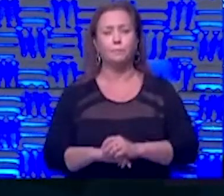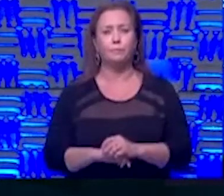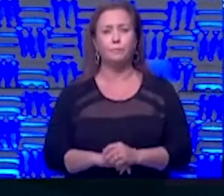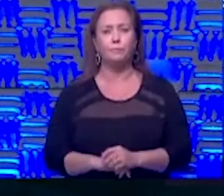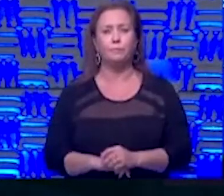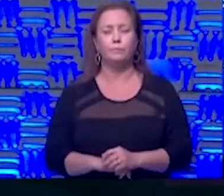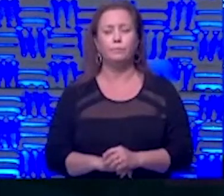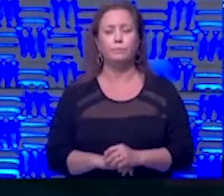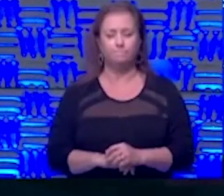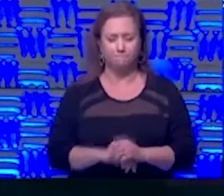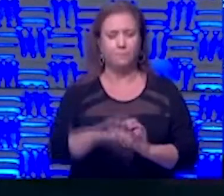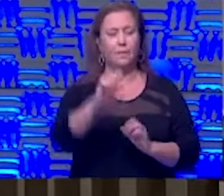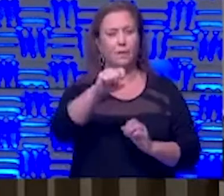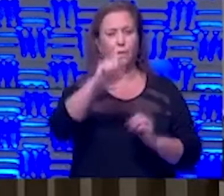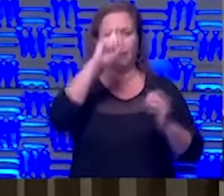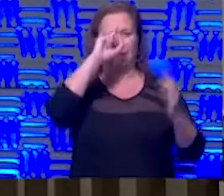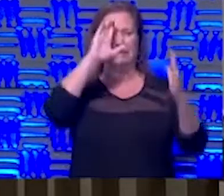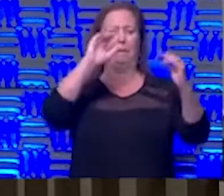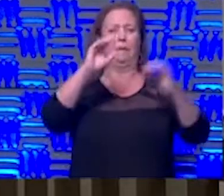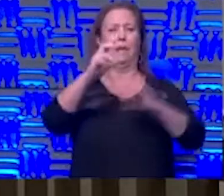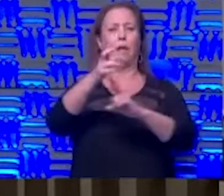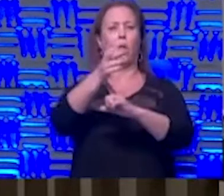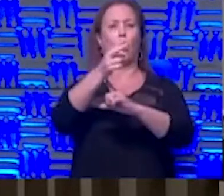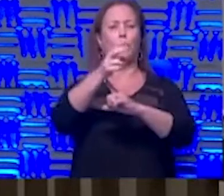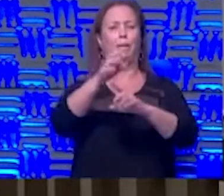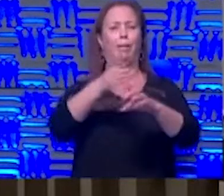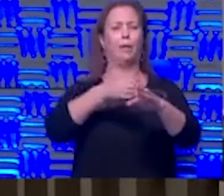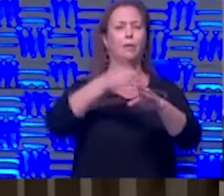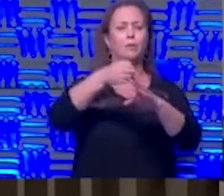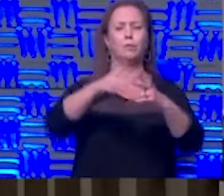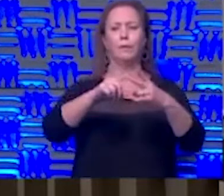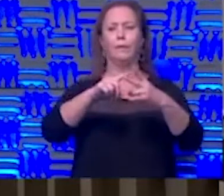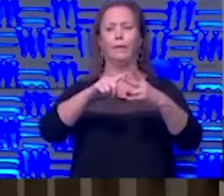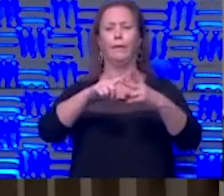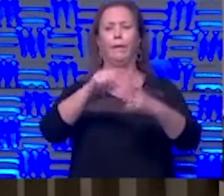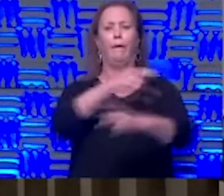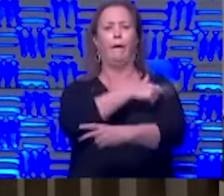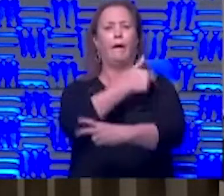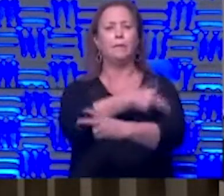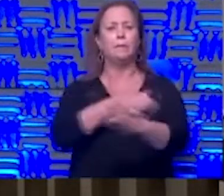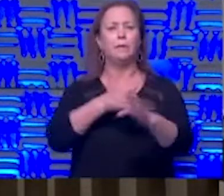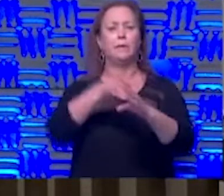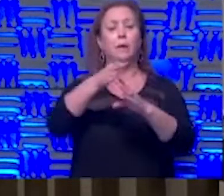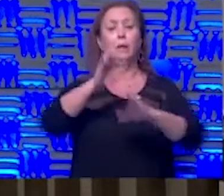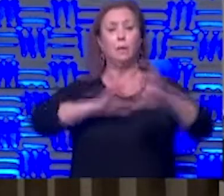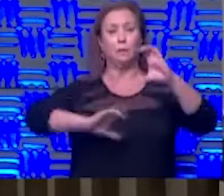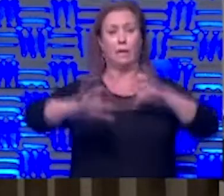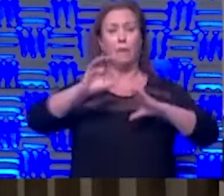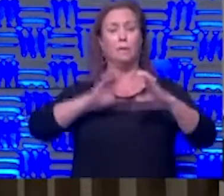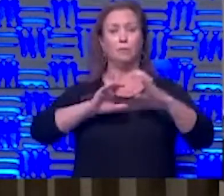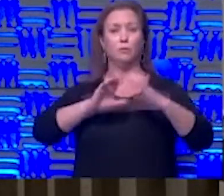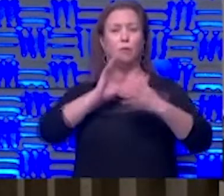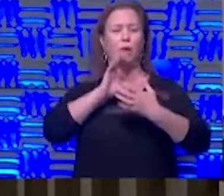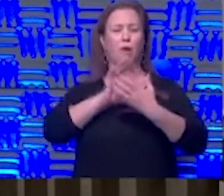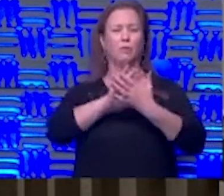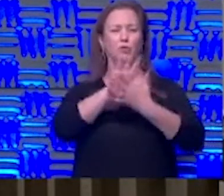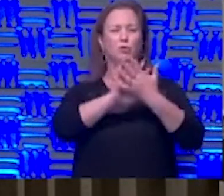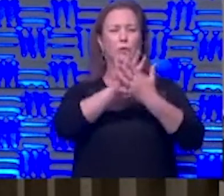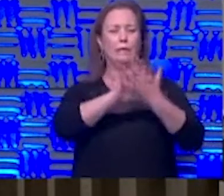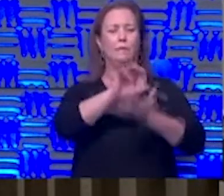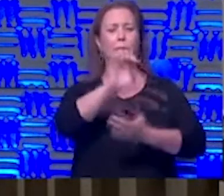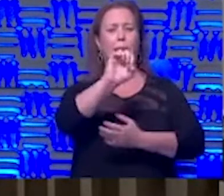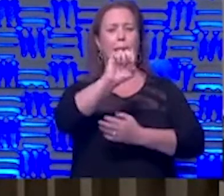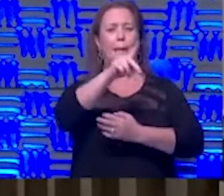that if it's a large industry like a hotel industry, healthcare industry, you know, those chemicals are probably vetted by the EPA. Everything